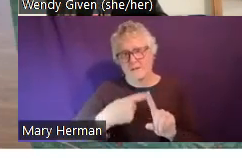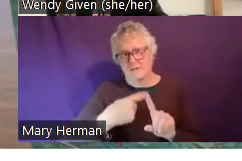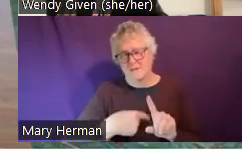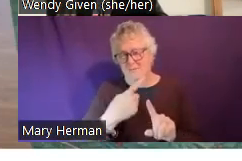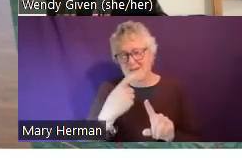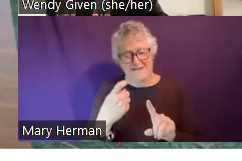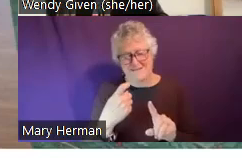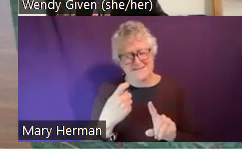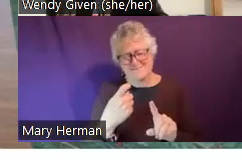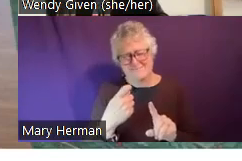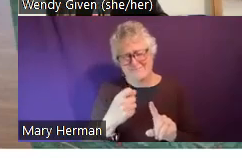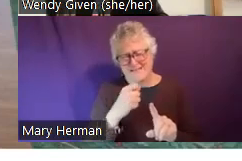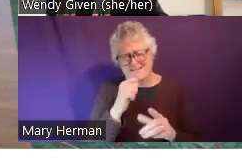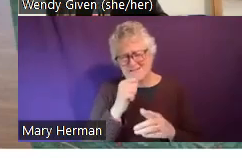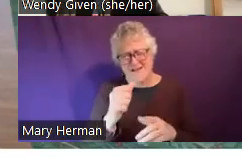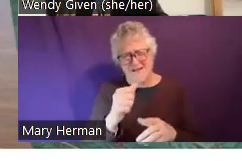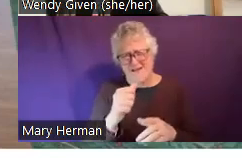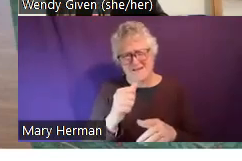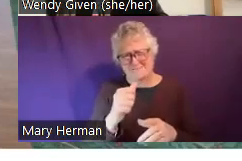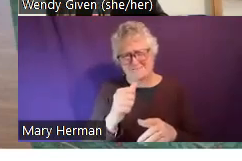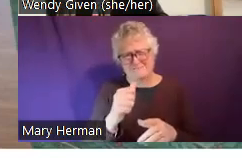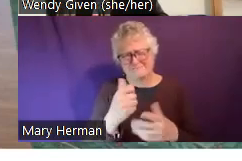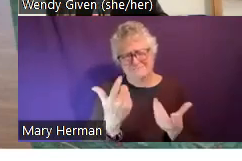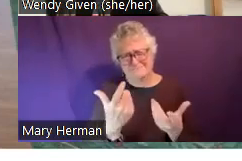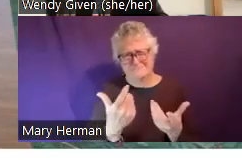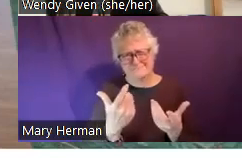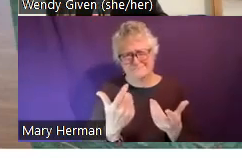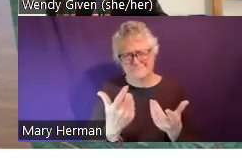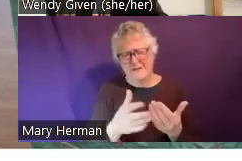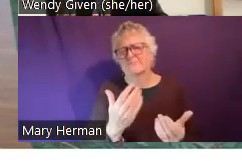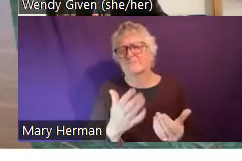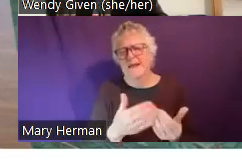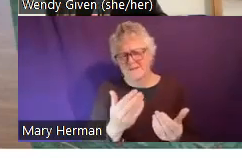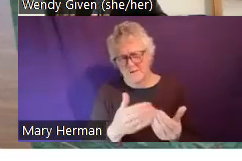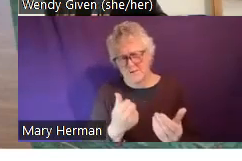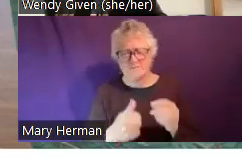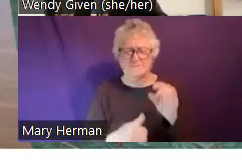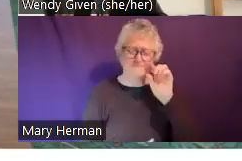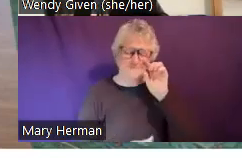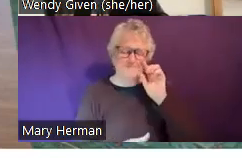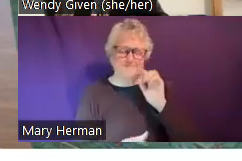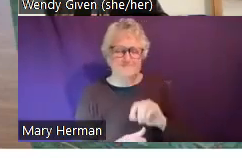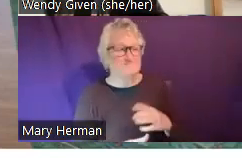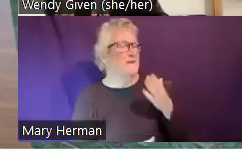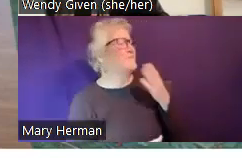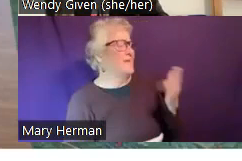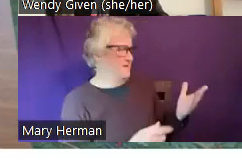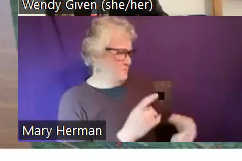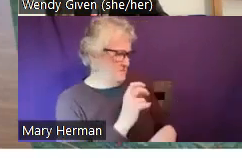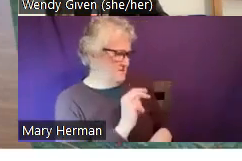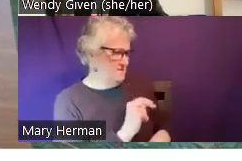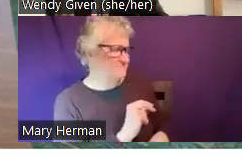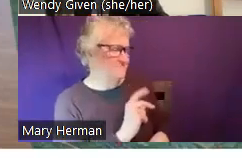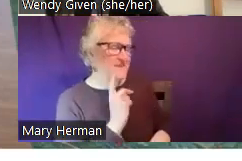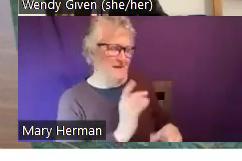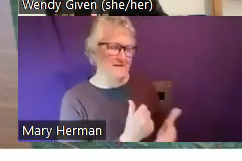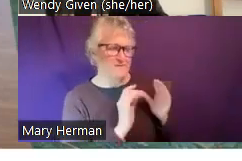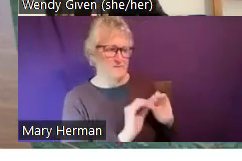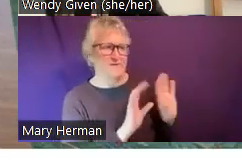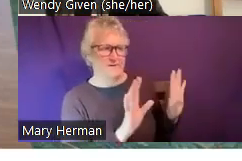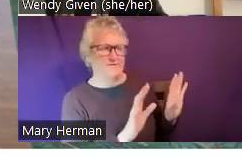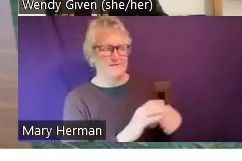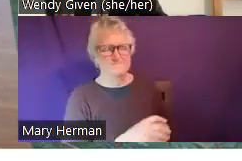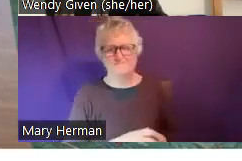not practical. Correct. Thank you, Kristen. That's exactly true. Yeah.